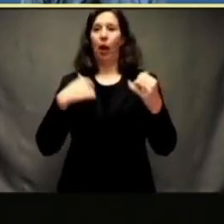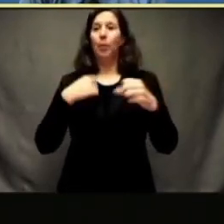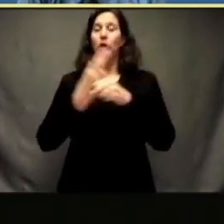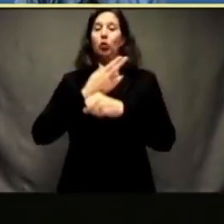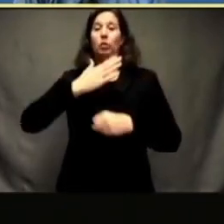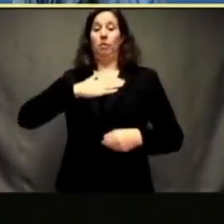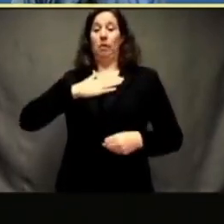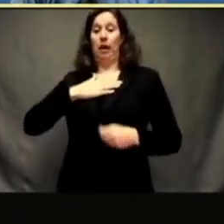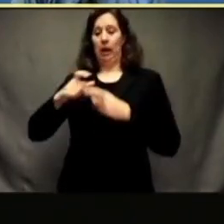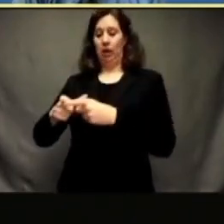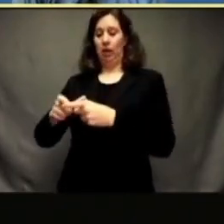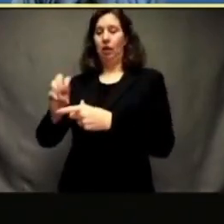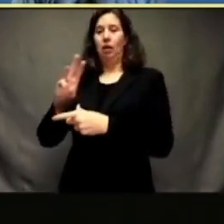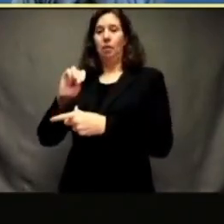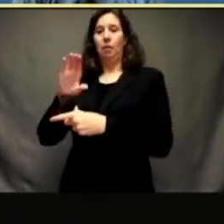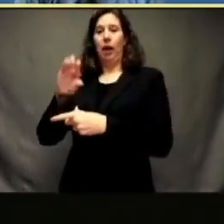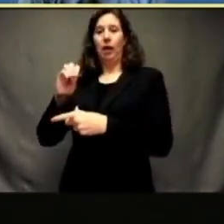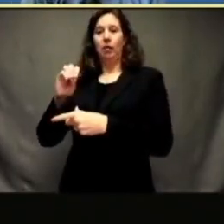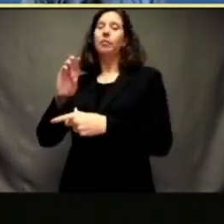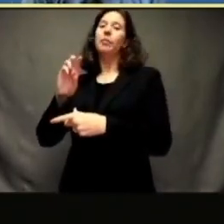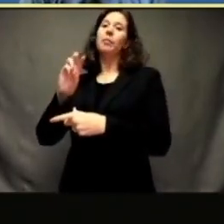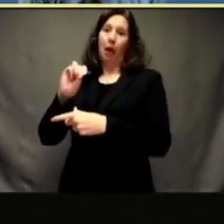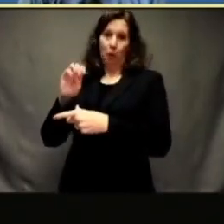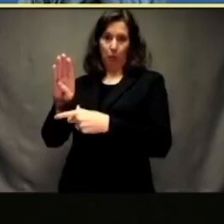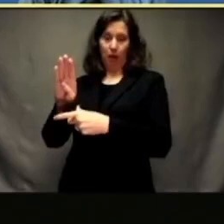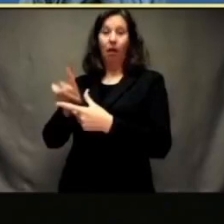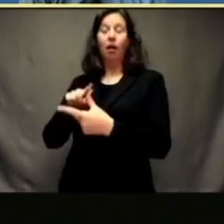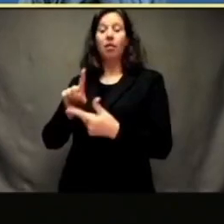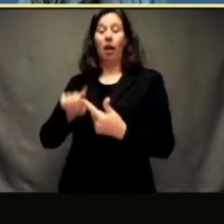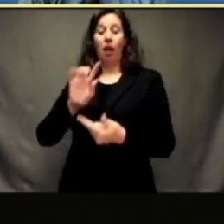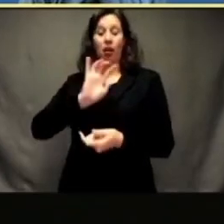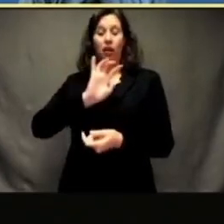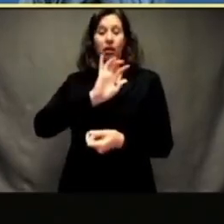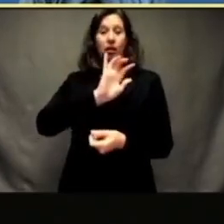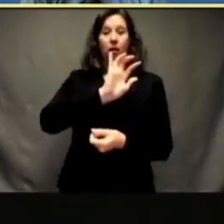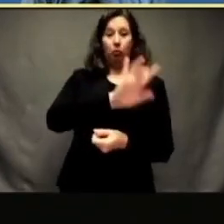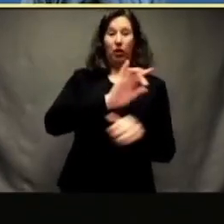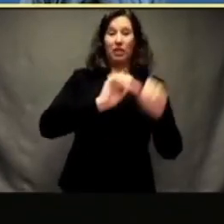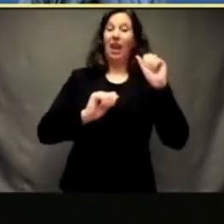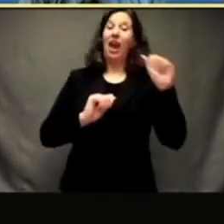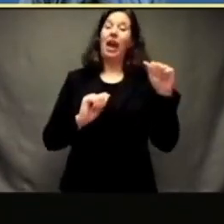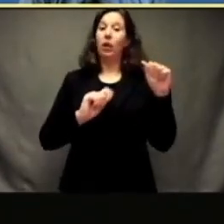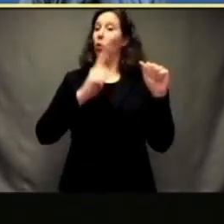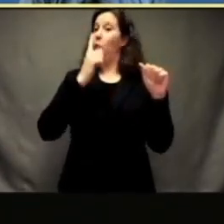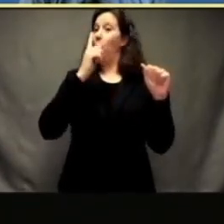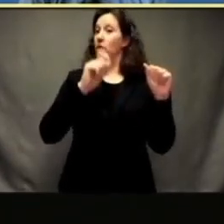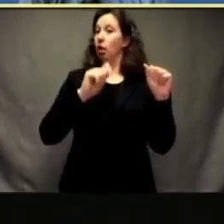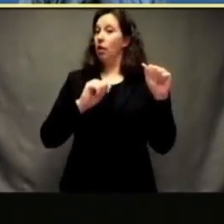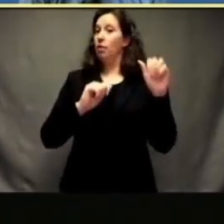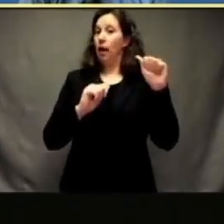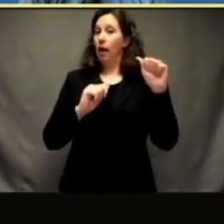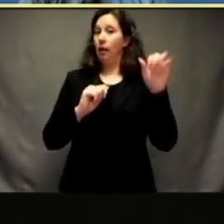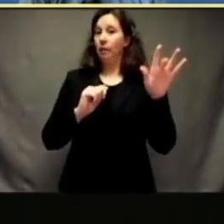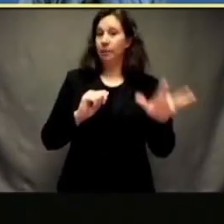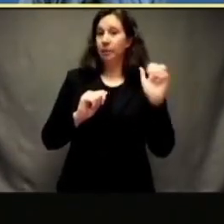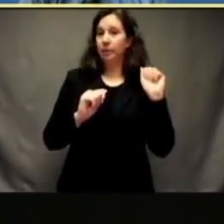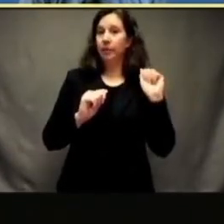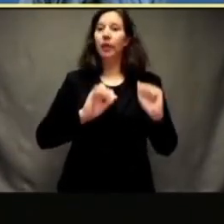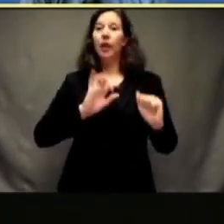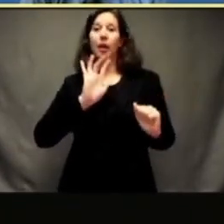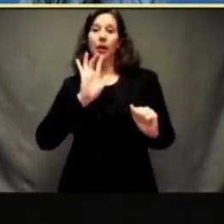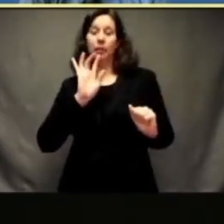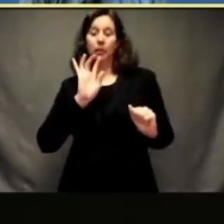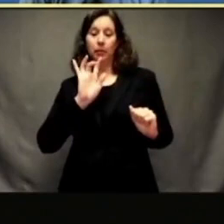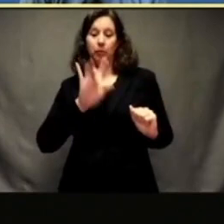microbit, and I'm going to press my A button once and my B button.